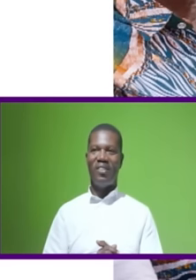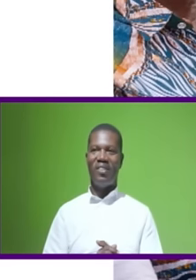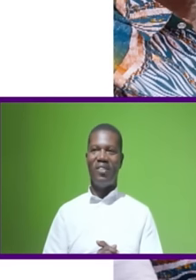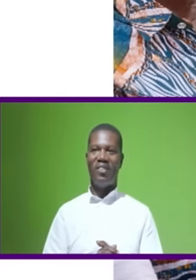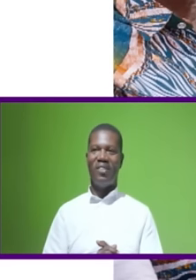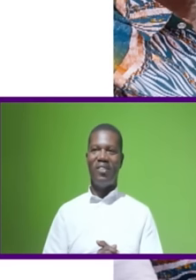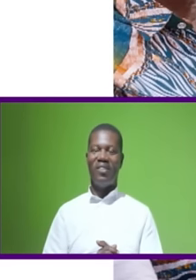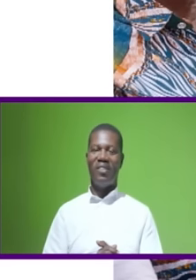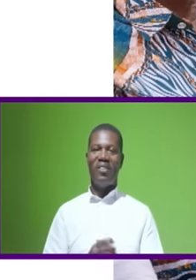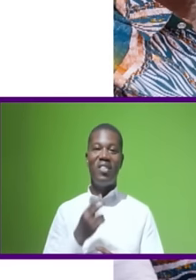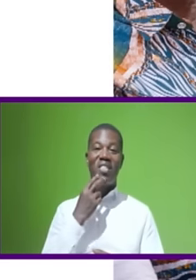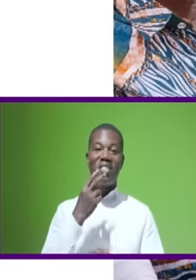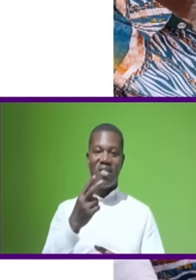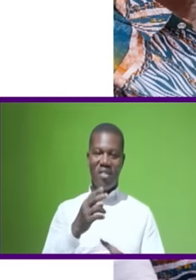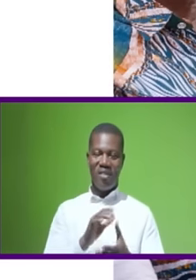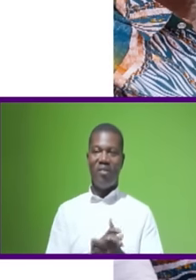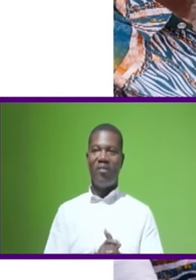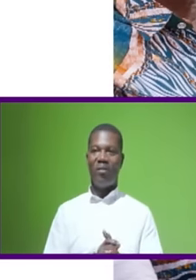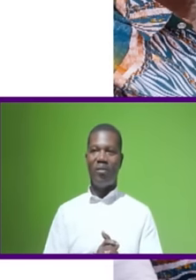Yeah. Chef!